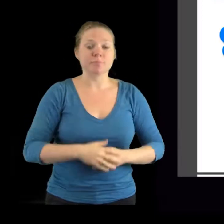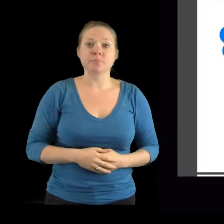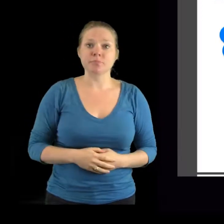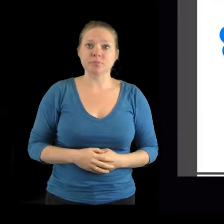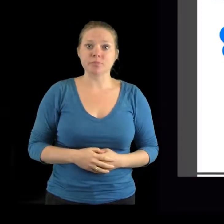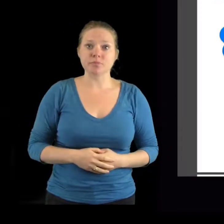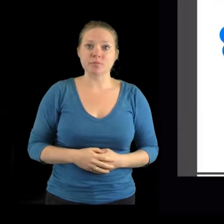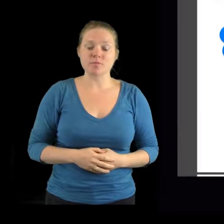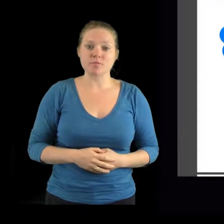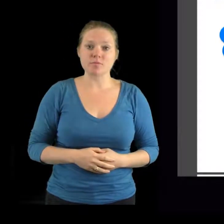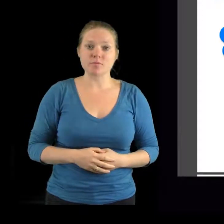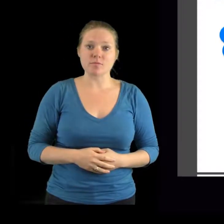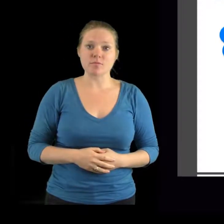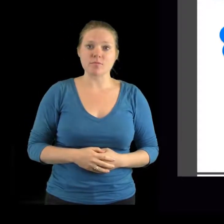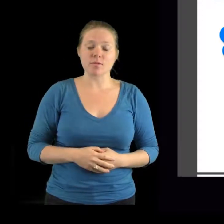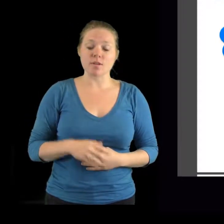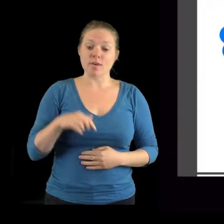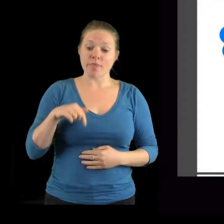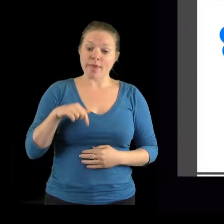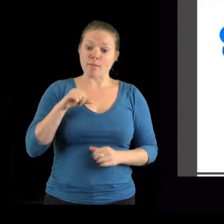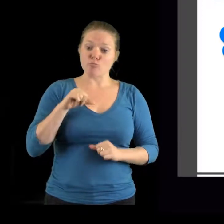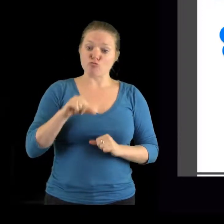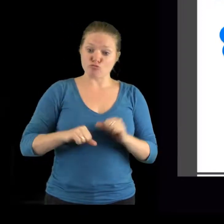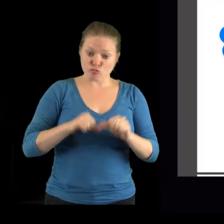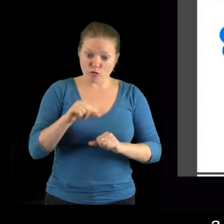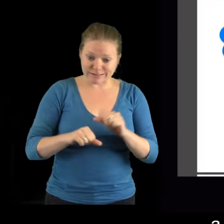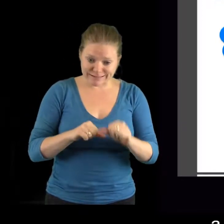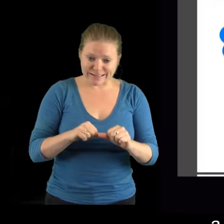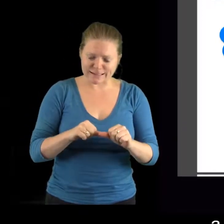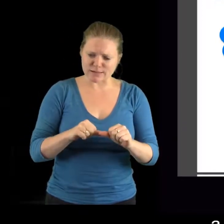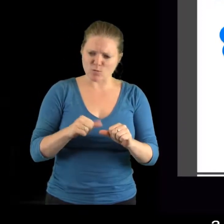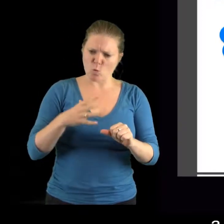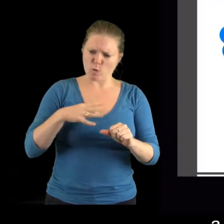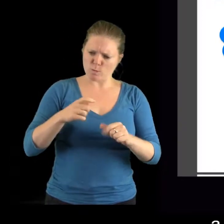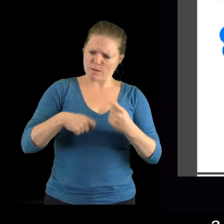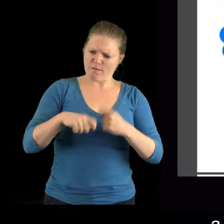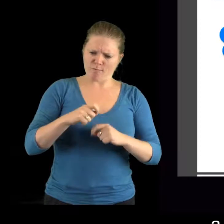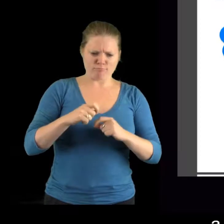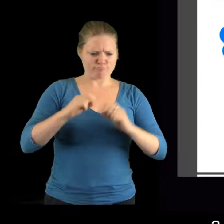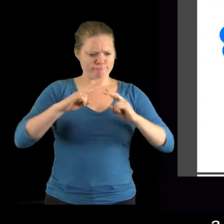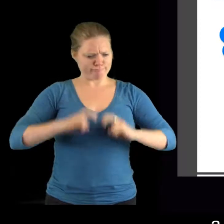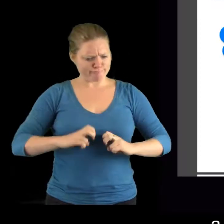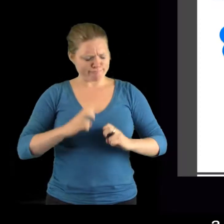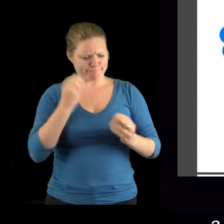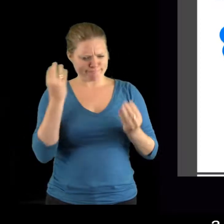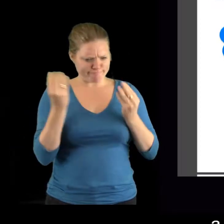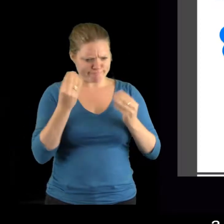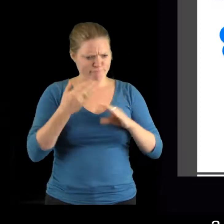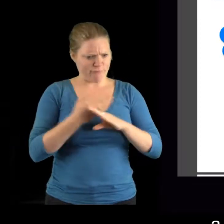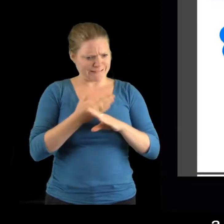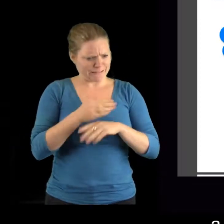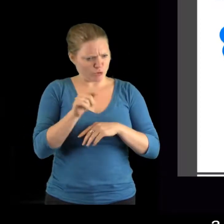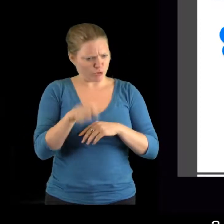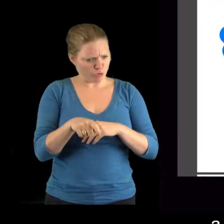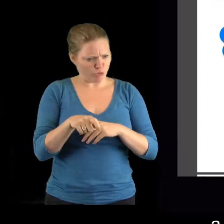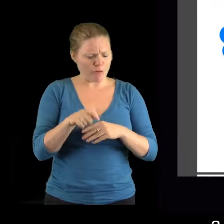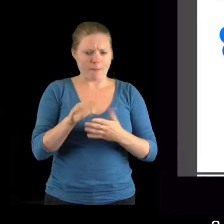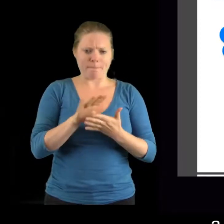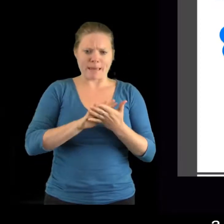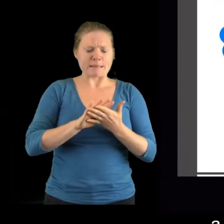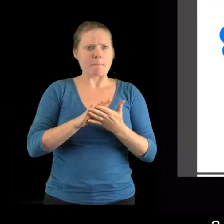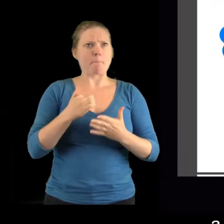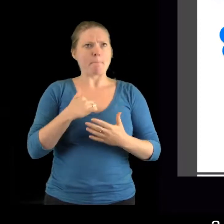reflective practitioner is recognizing that you as a future interpreter, as a current student, are becoming part of a